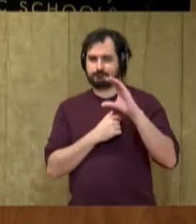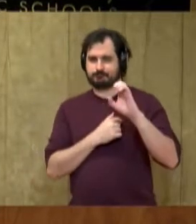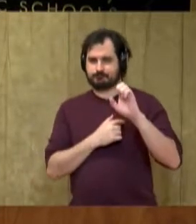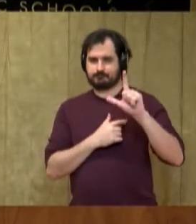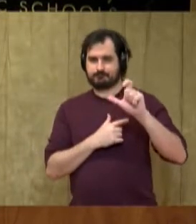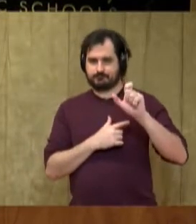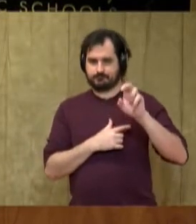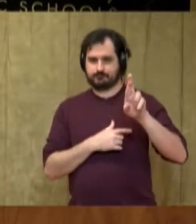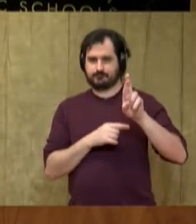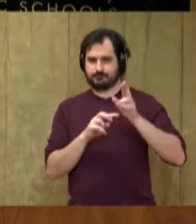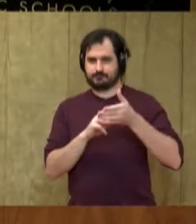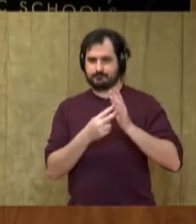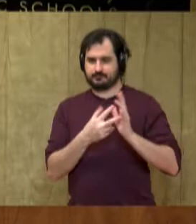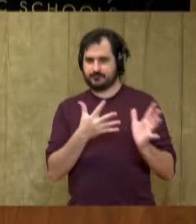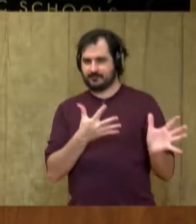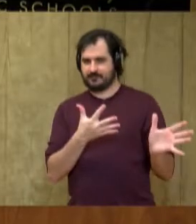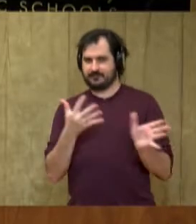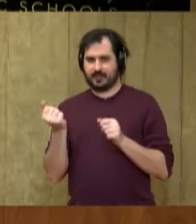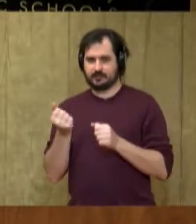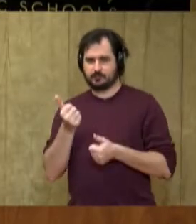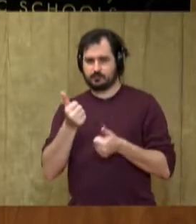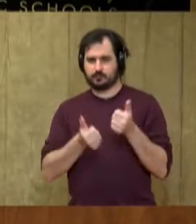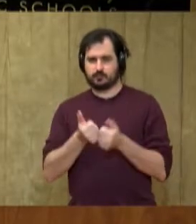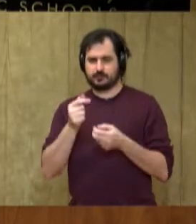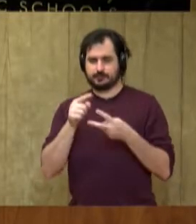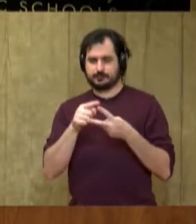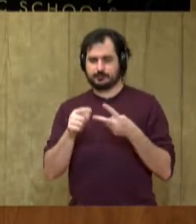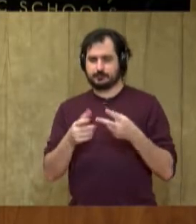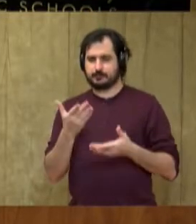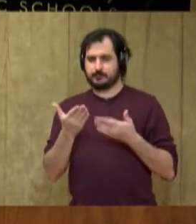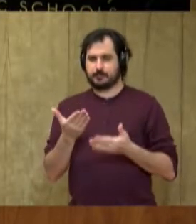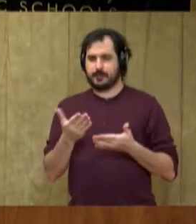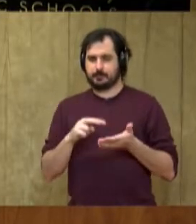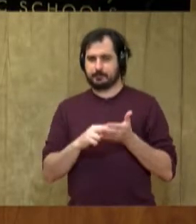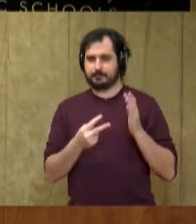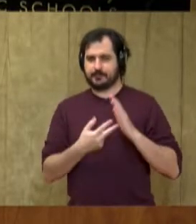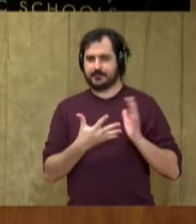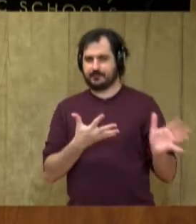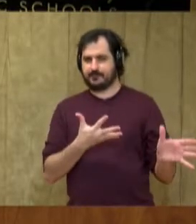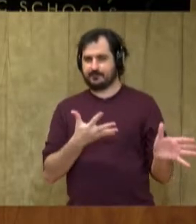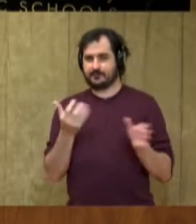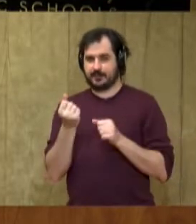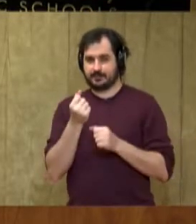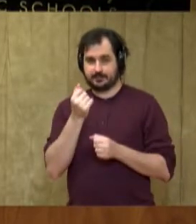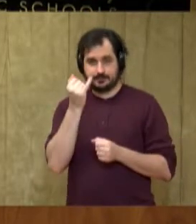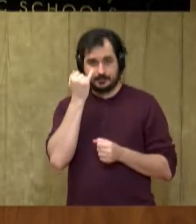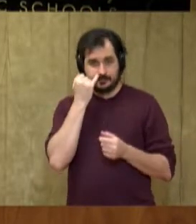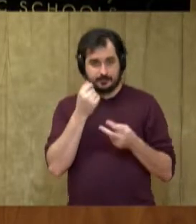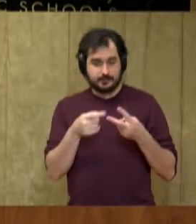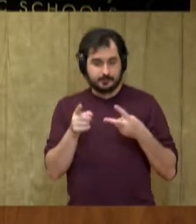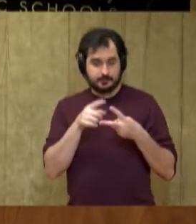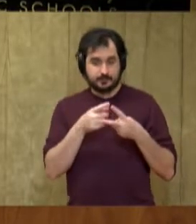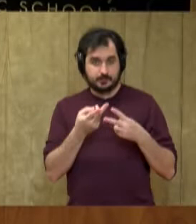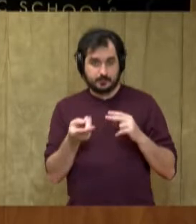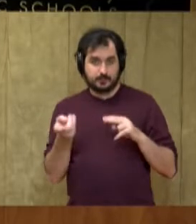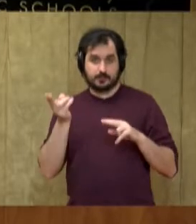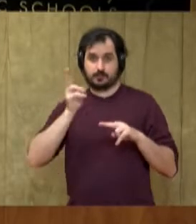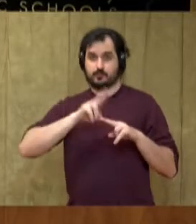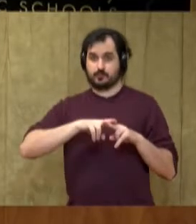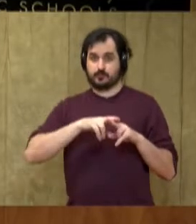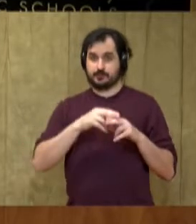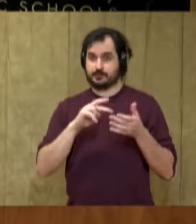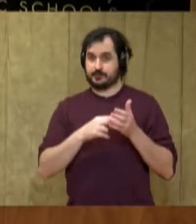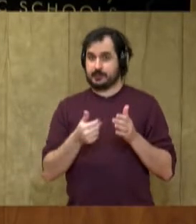two choices maybe means fast? Well, if I increase, which means going up,